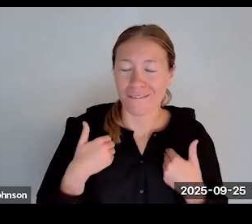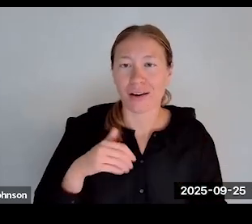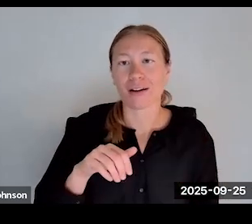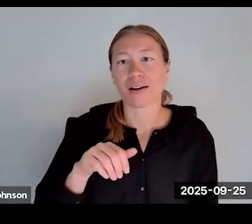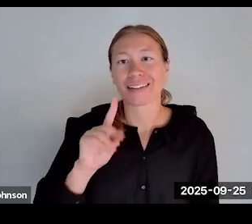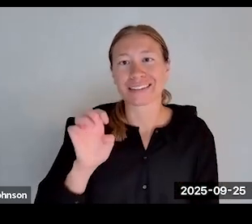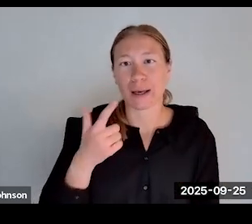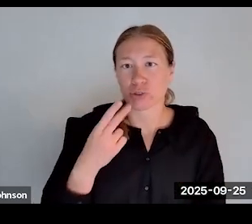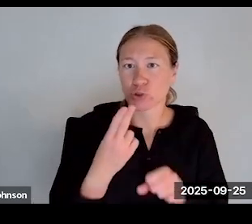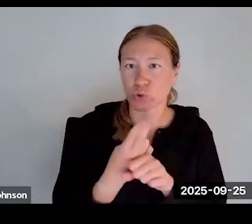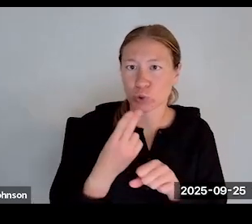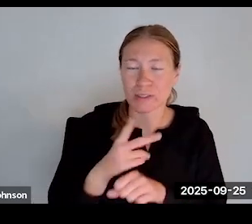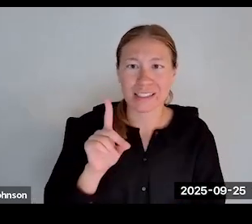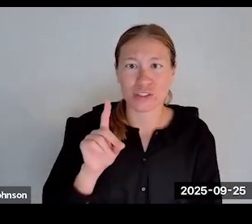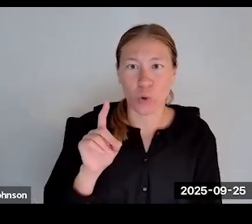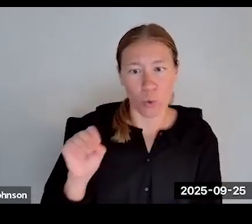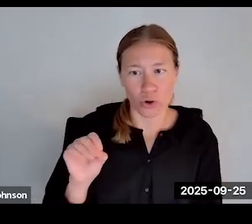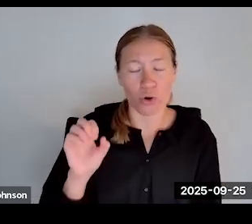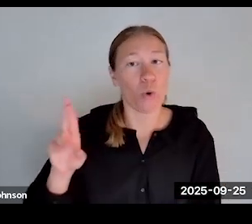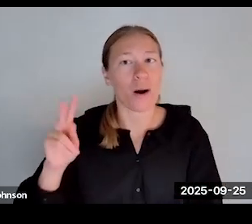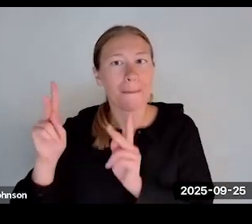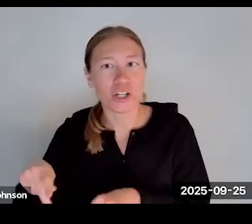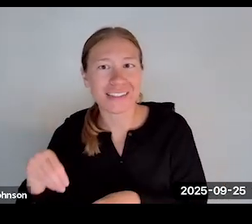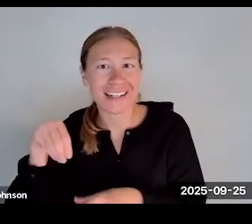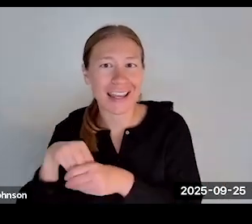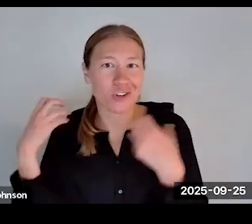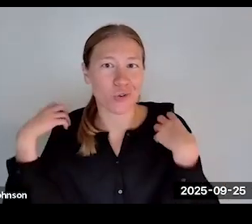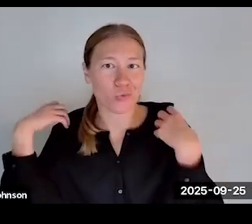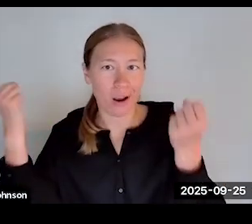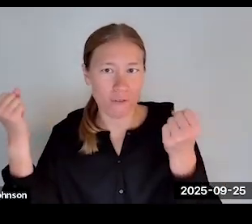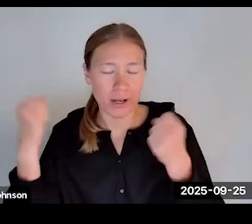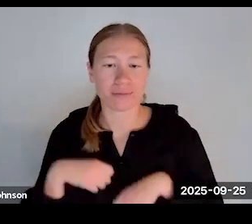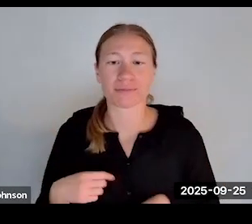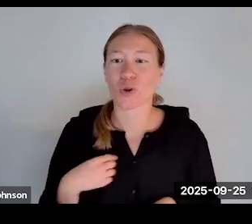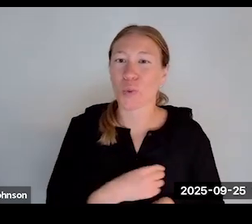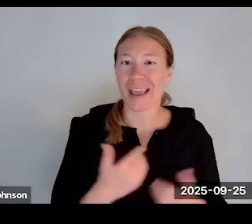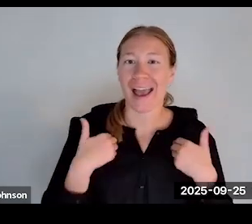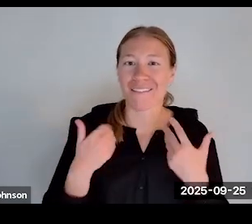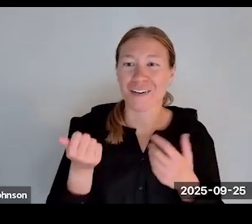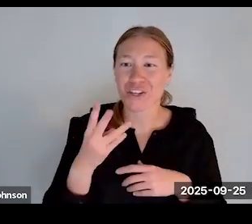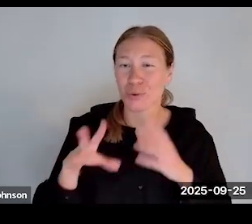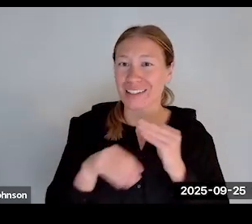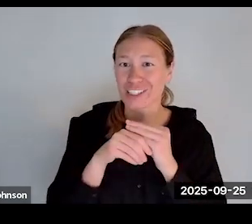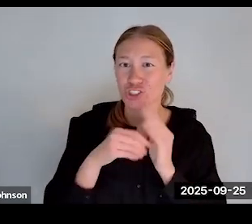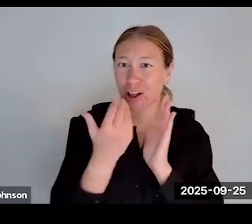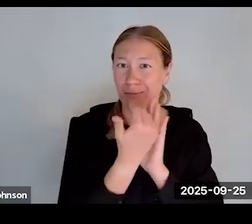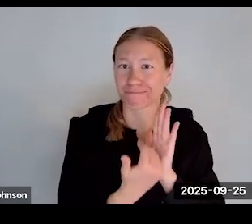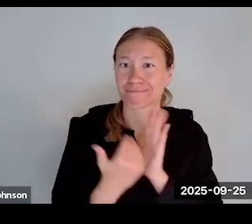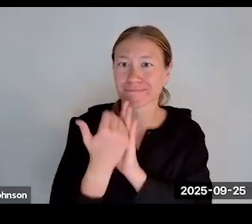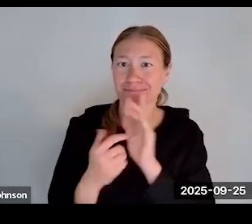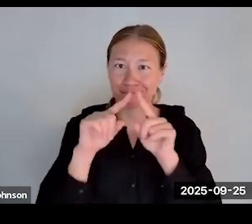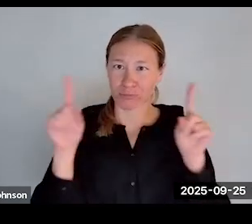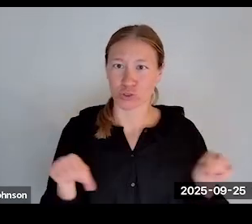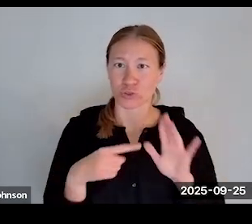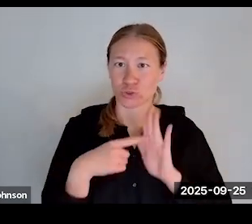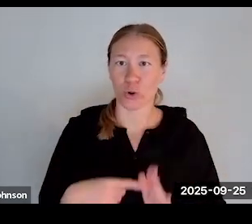a person in recovery. So we have a few additional items here on the slide. We want to try to